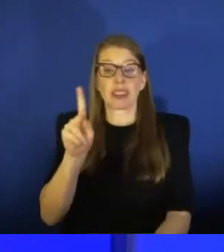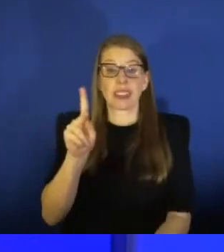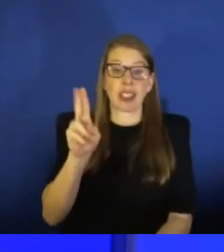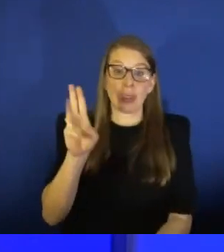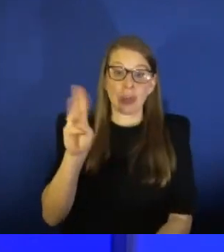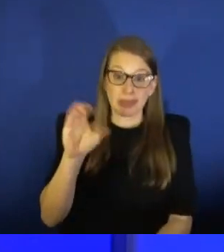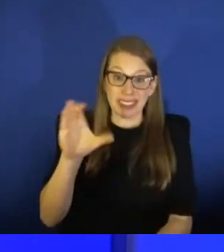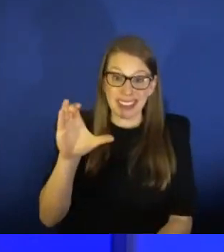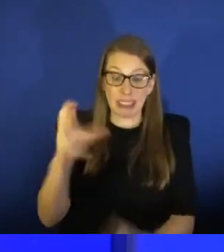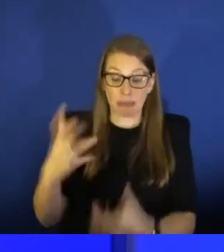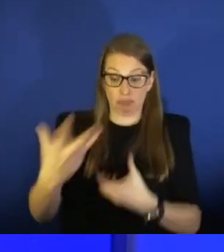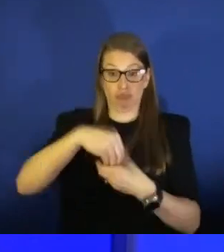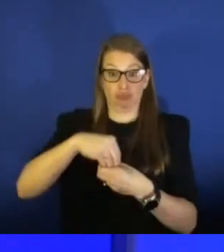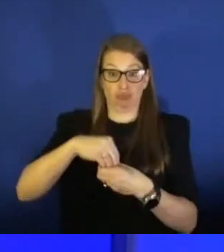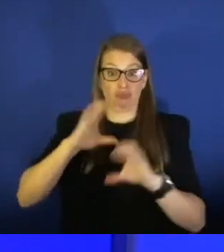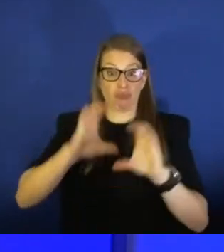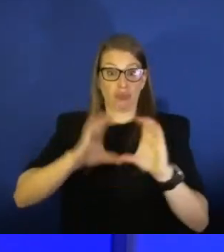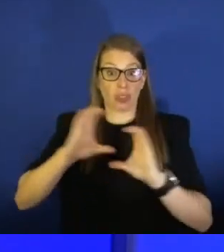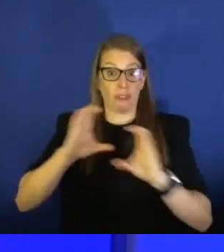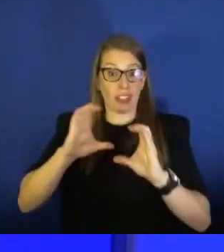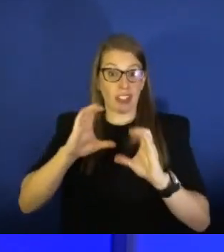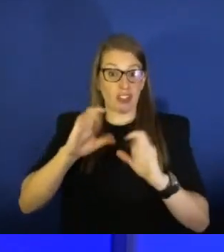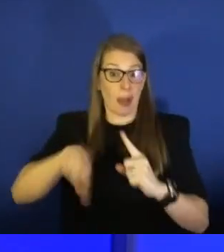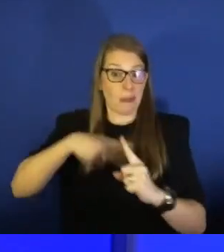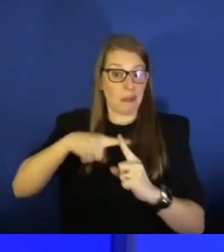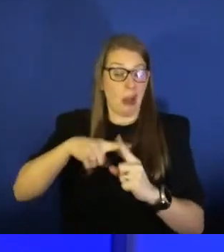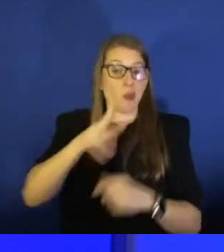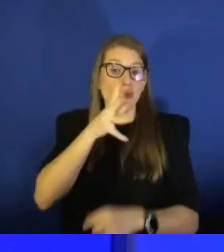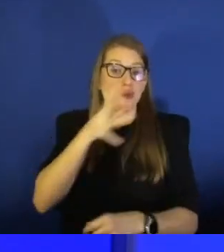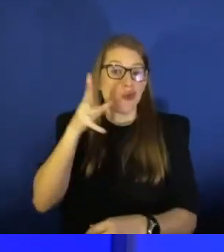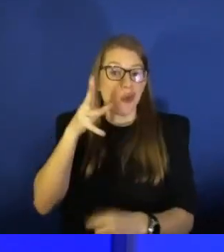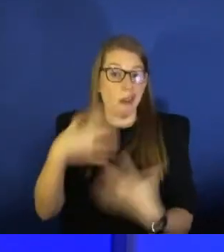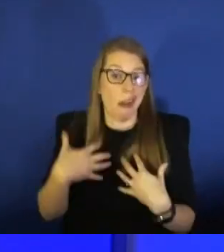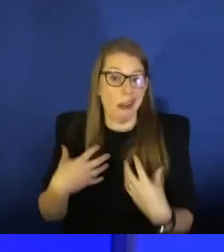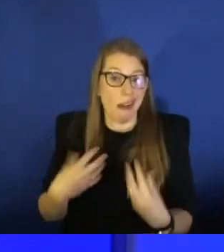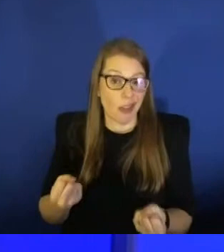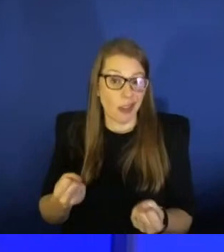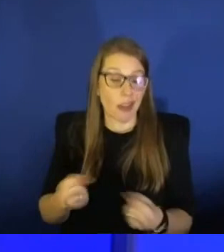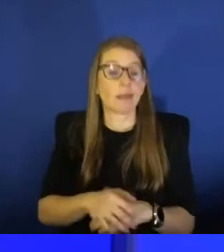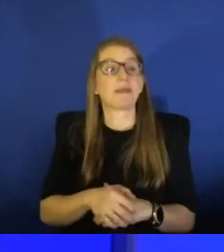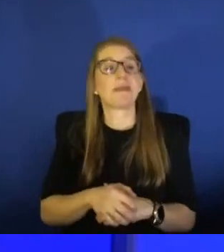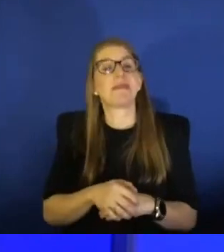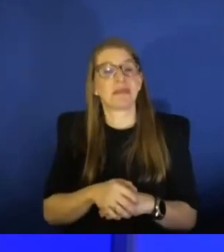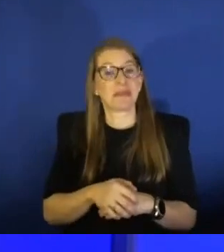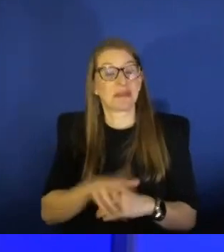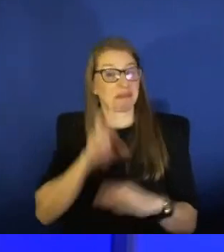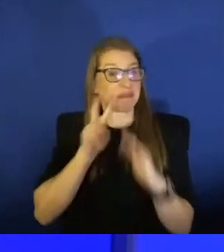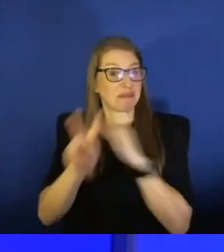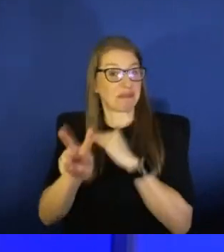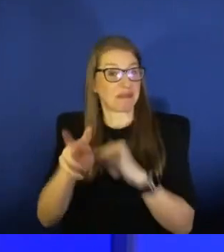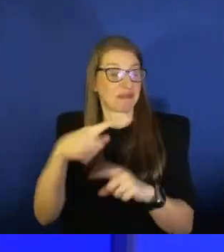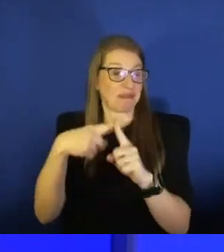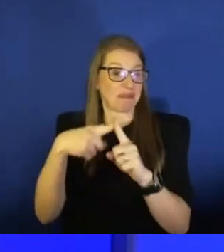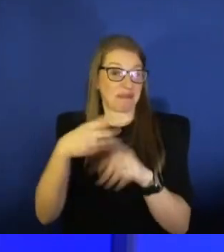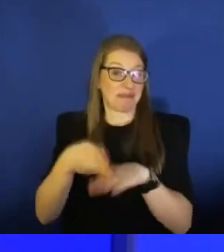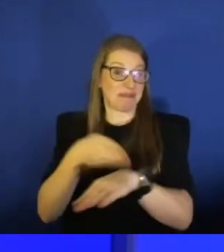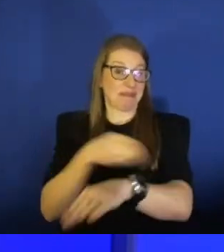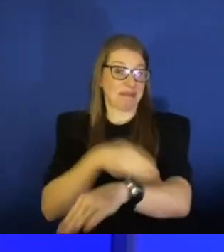the conversations about rural health, and I appreciate that. So look forward to greater things coming forward, I believe. Dr. Weis?